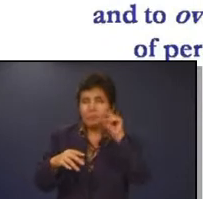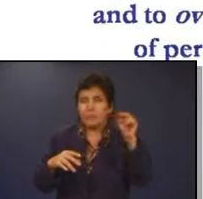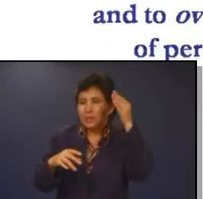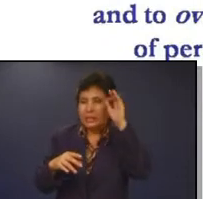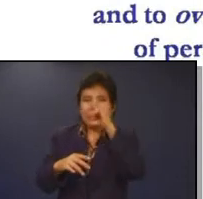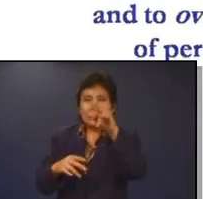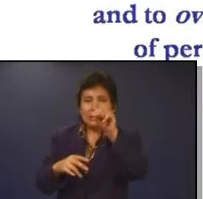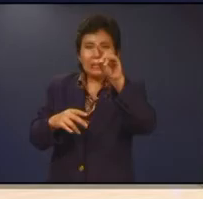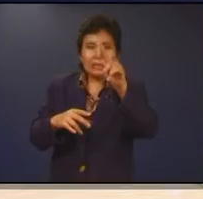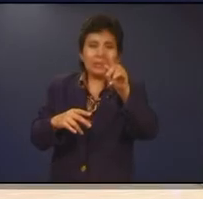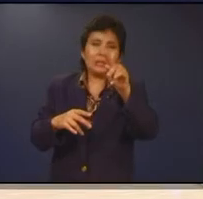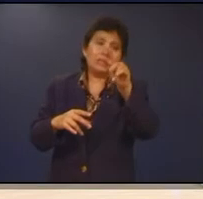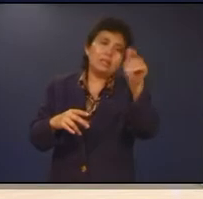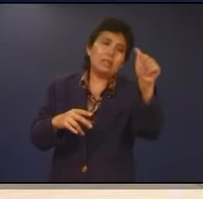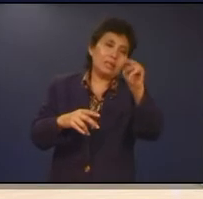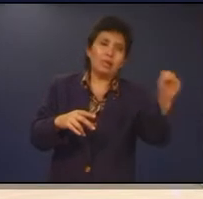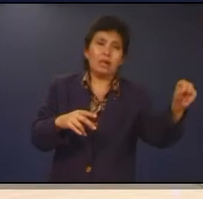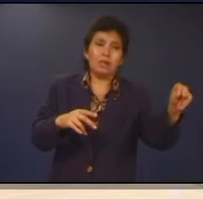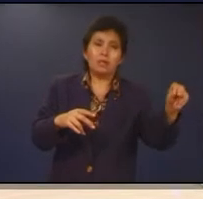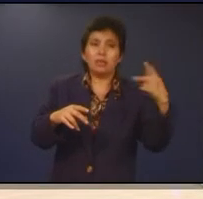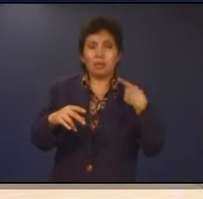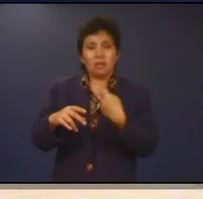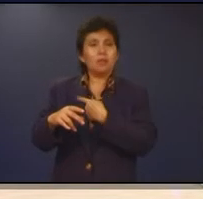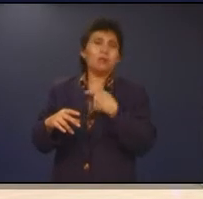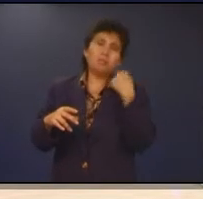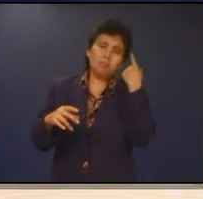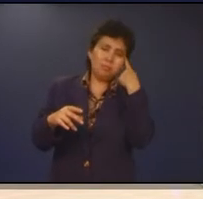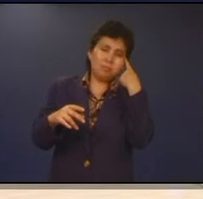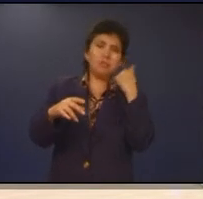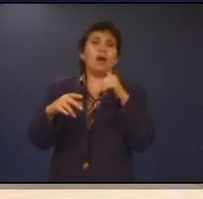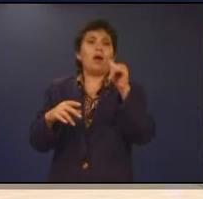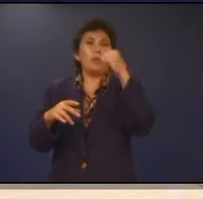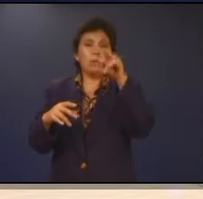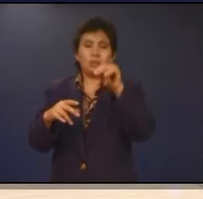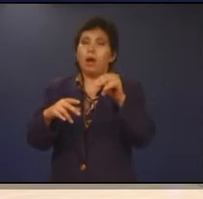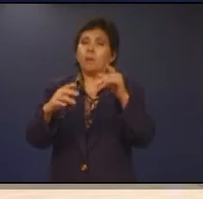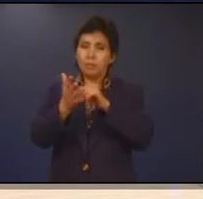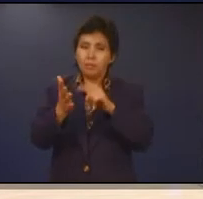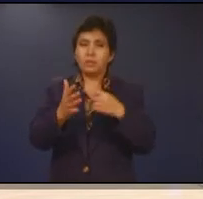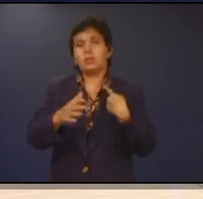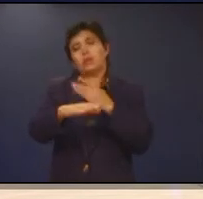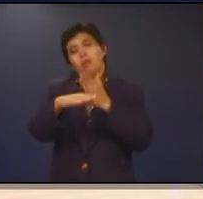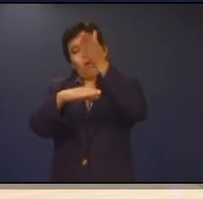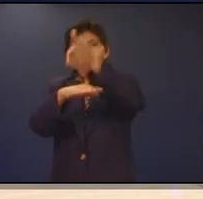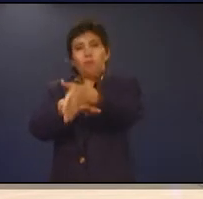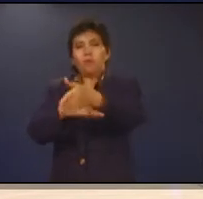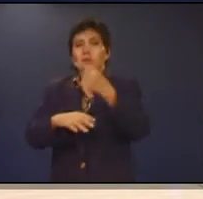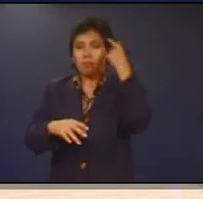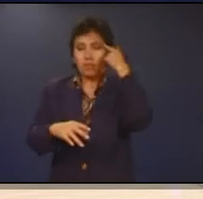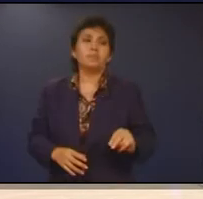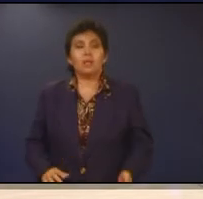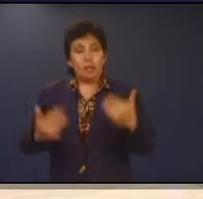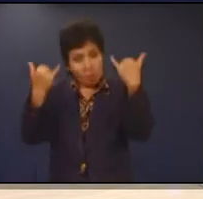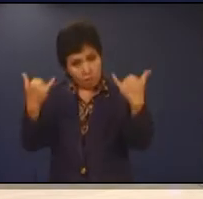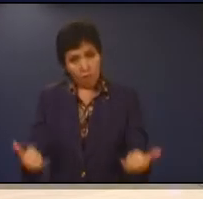personal disposition. So we underestimate the situation and we overestimate the person.